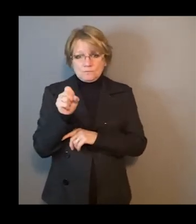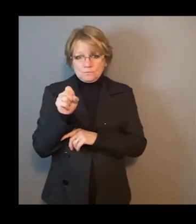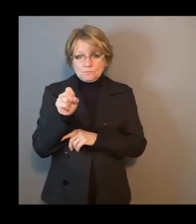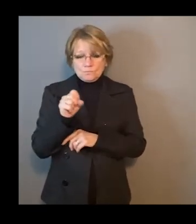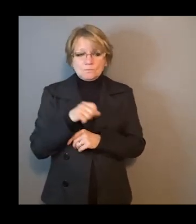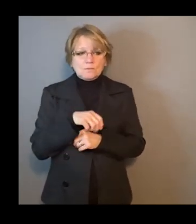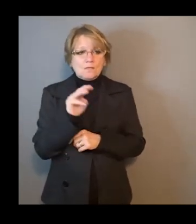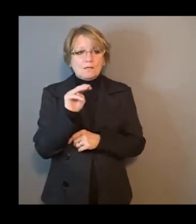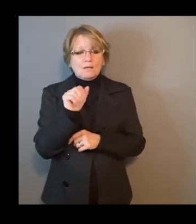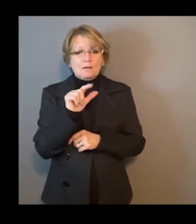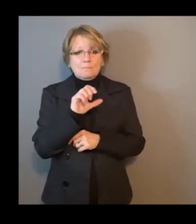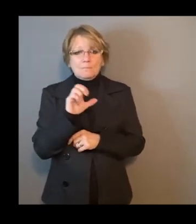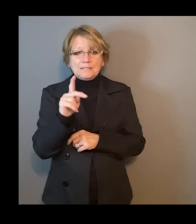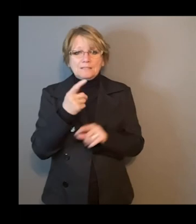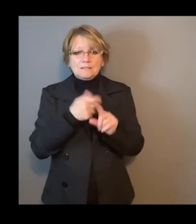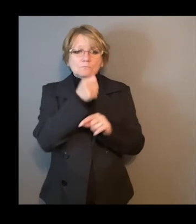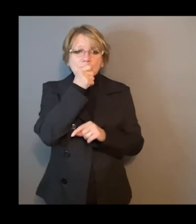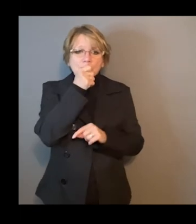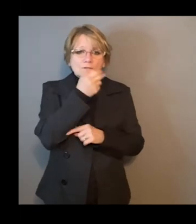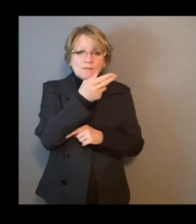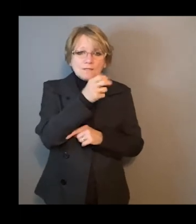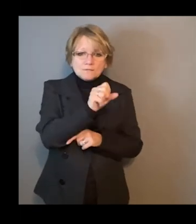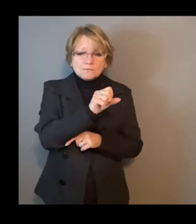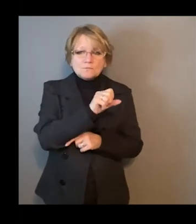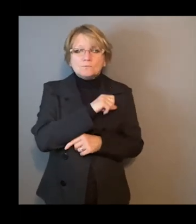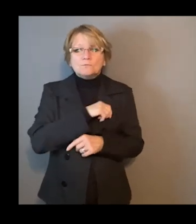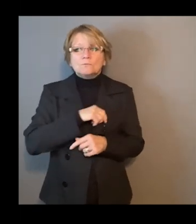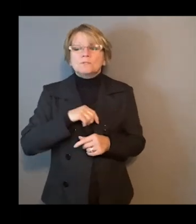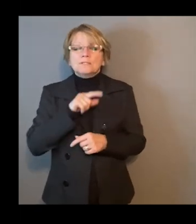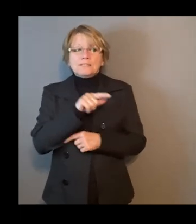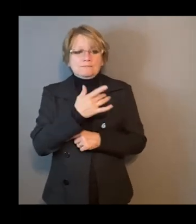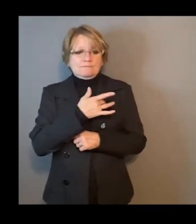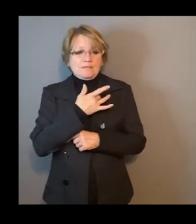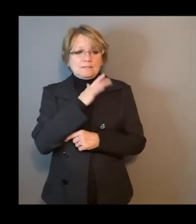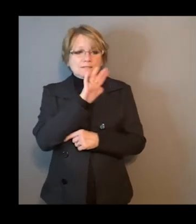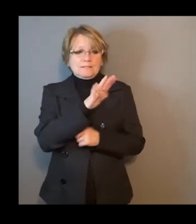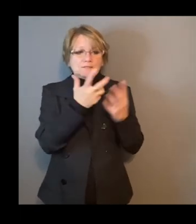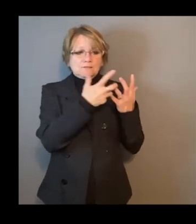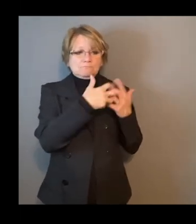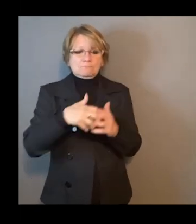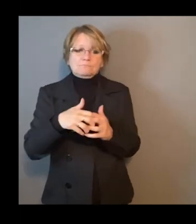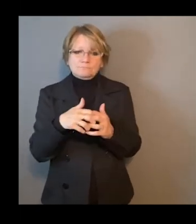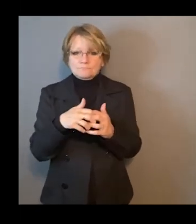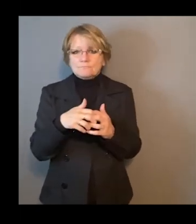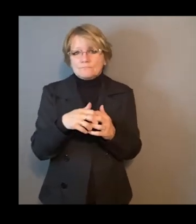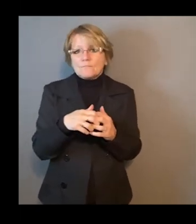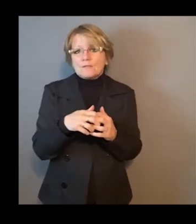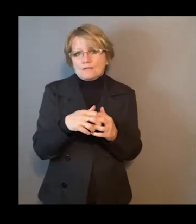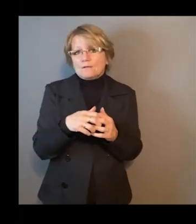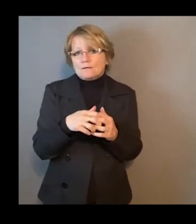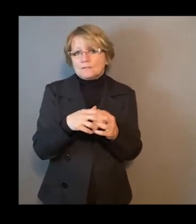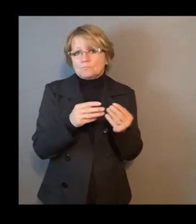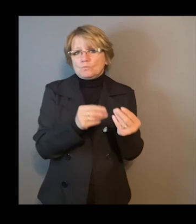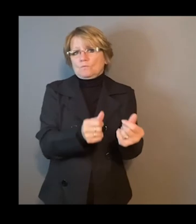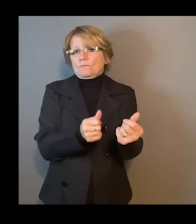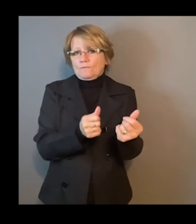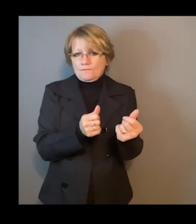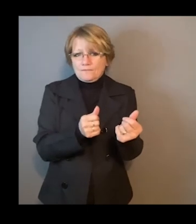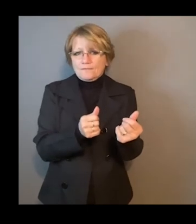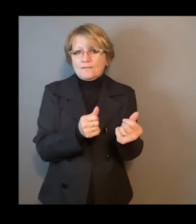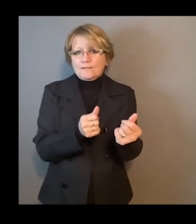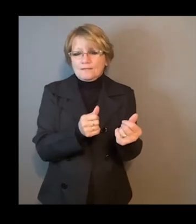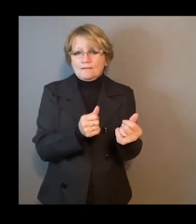you, Malik mentioned he came from a private high school. So he felt that his acclimation was a lot